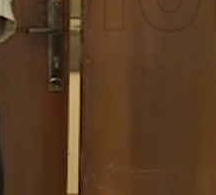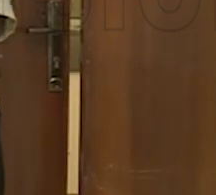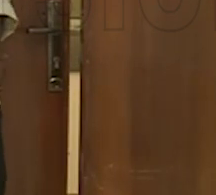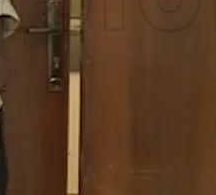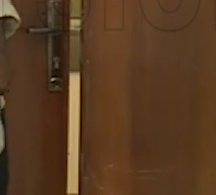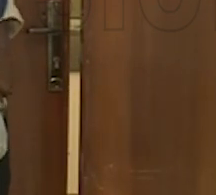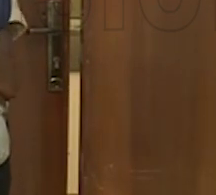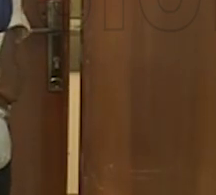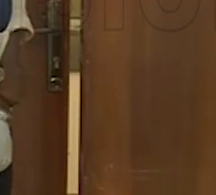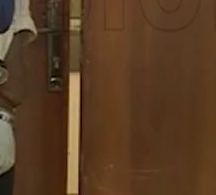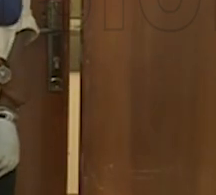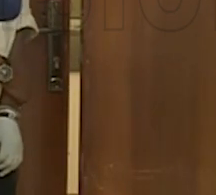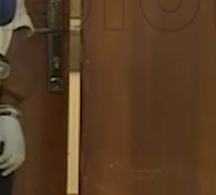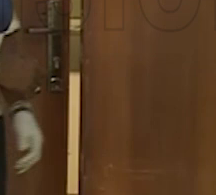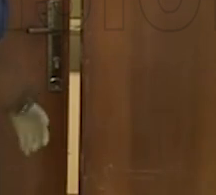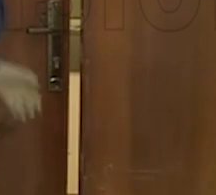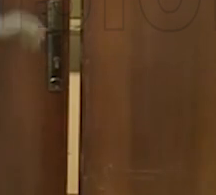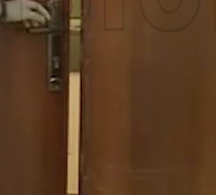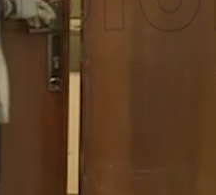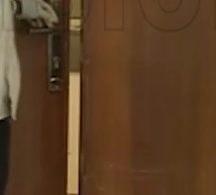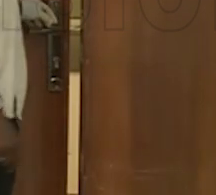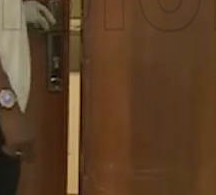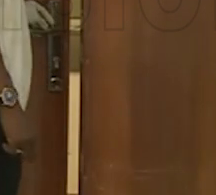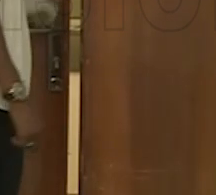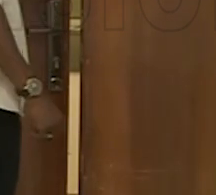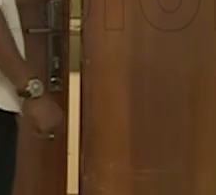time this briefing took place